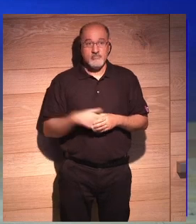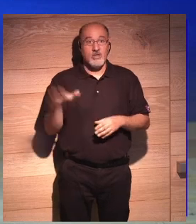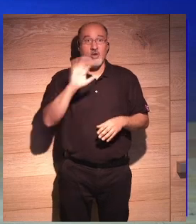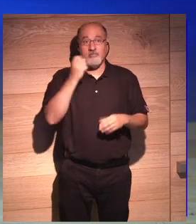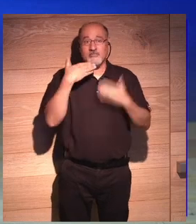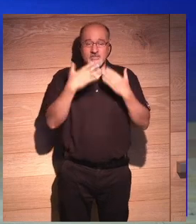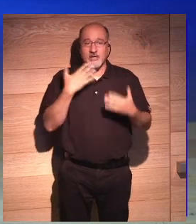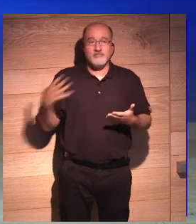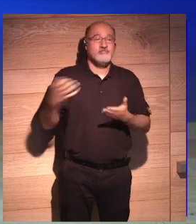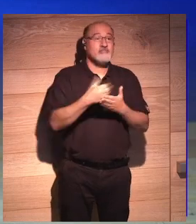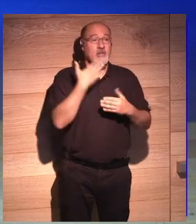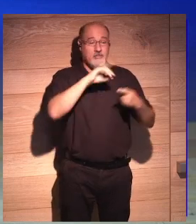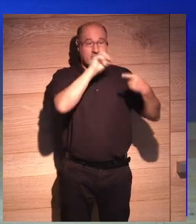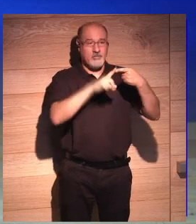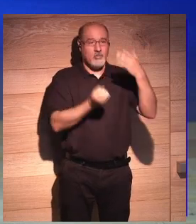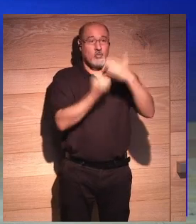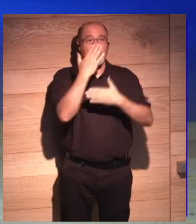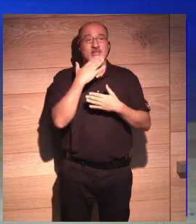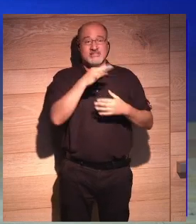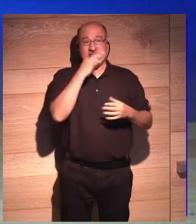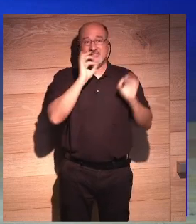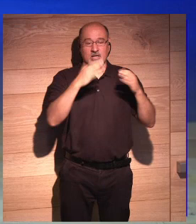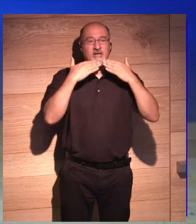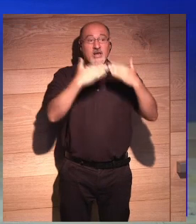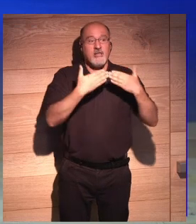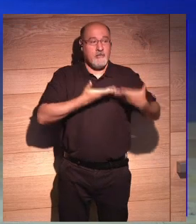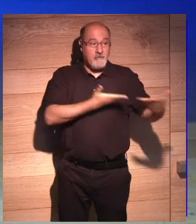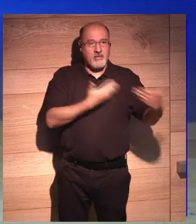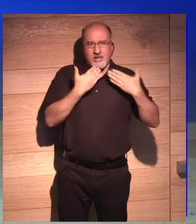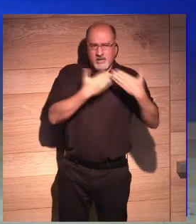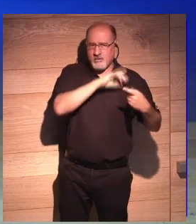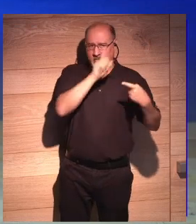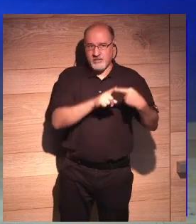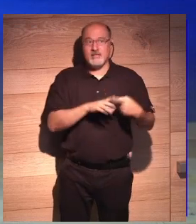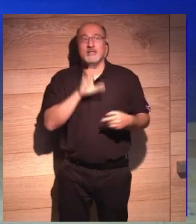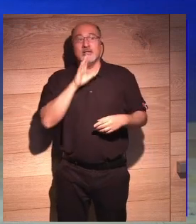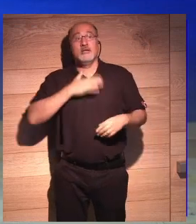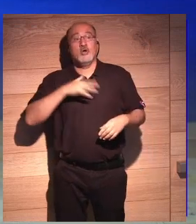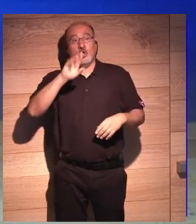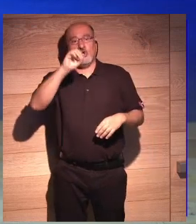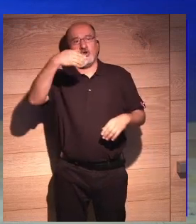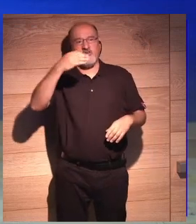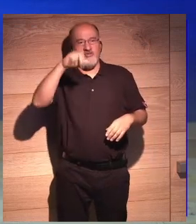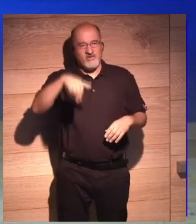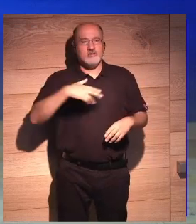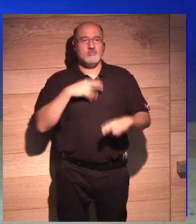And firstly, thank you very much for having me here. I'm Robin. I'm